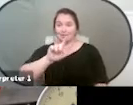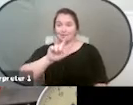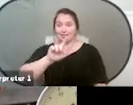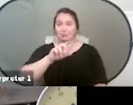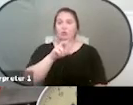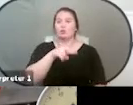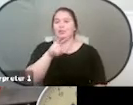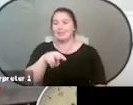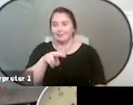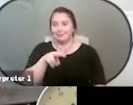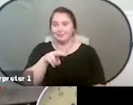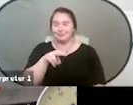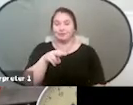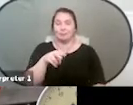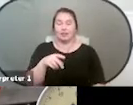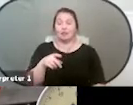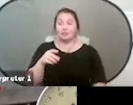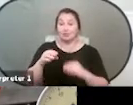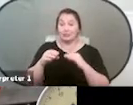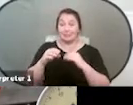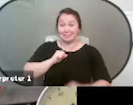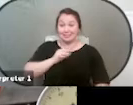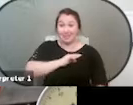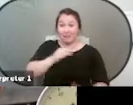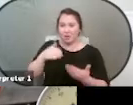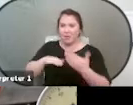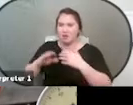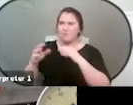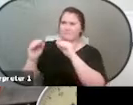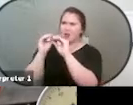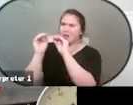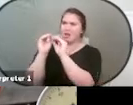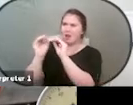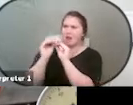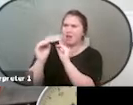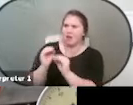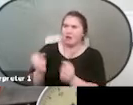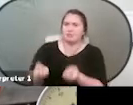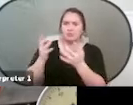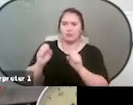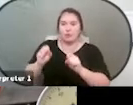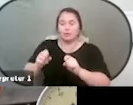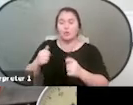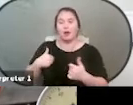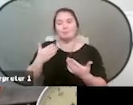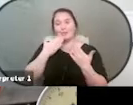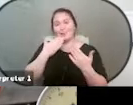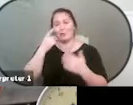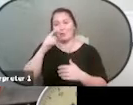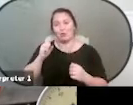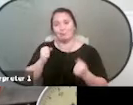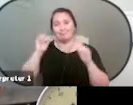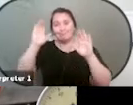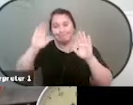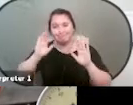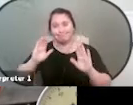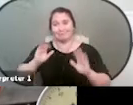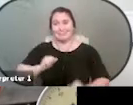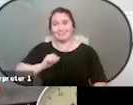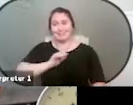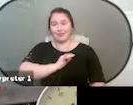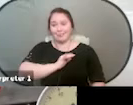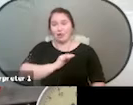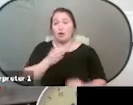They really got in there and knocked everything out. So we're really blessed to have such a great staff. Before we really get